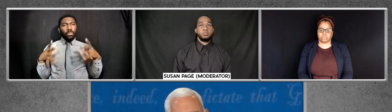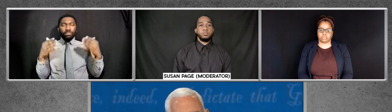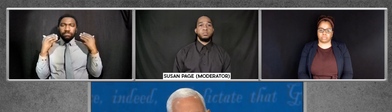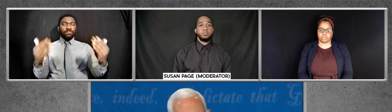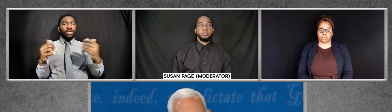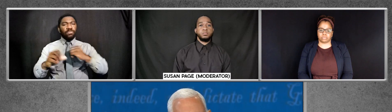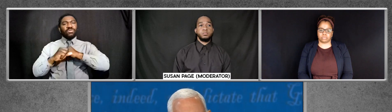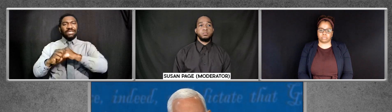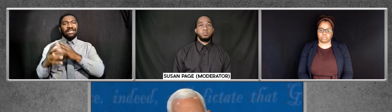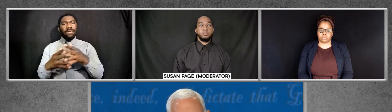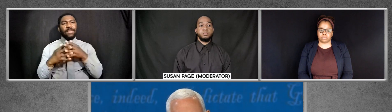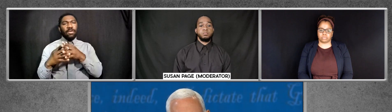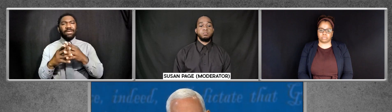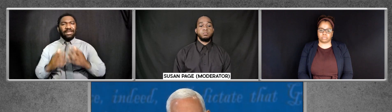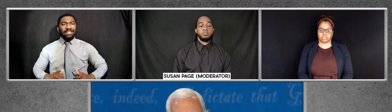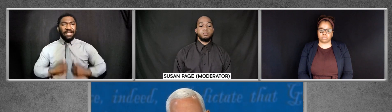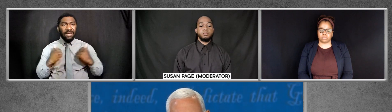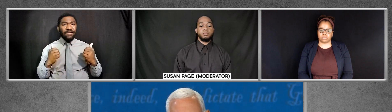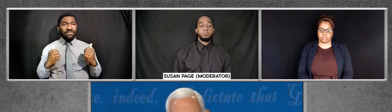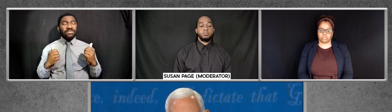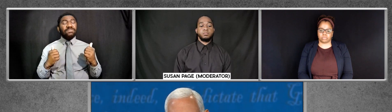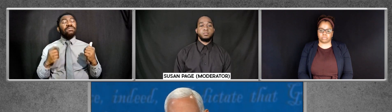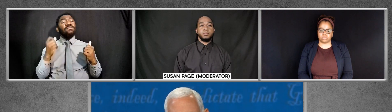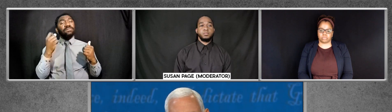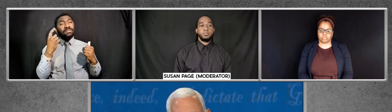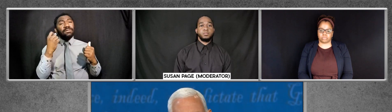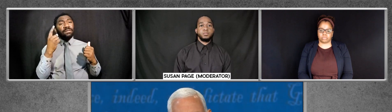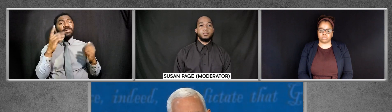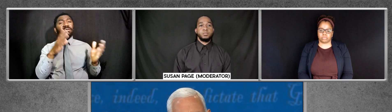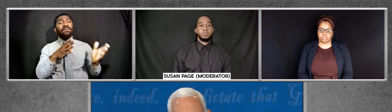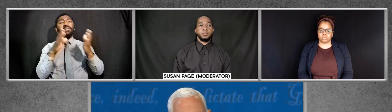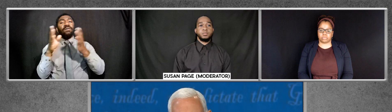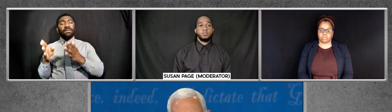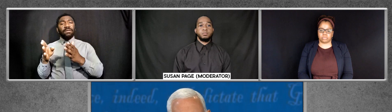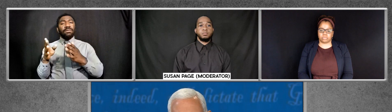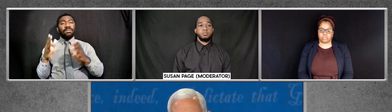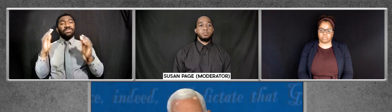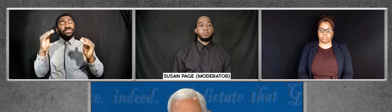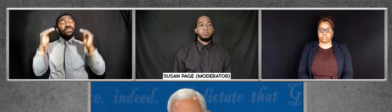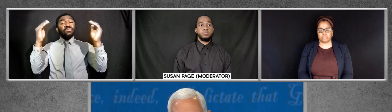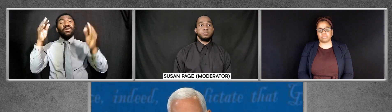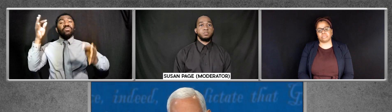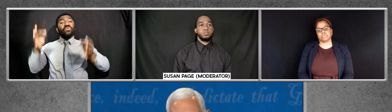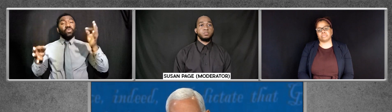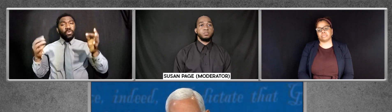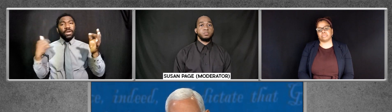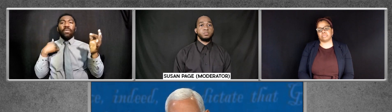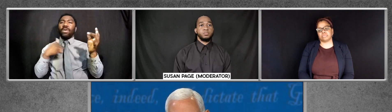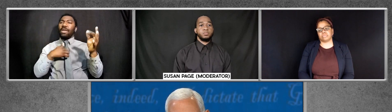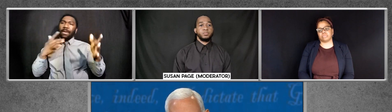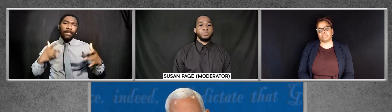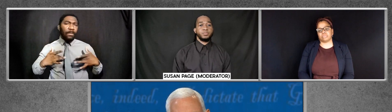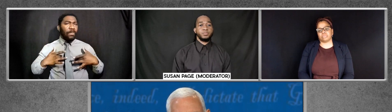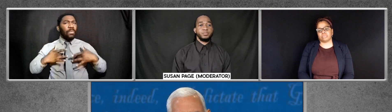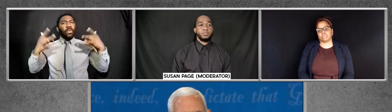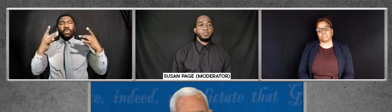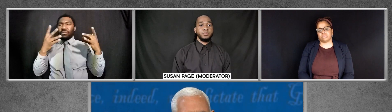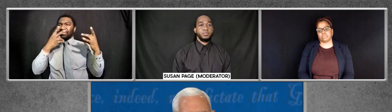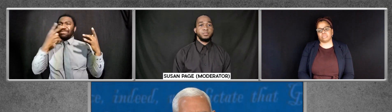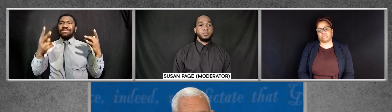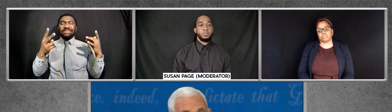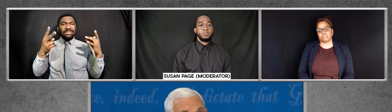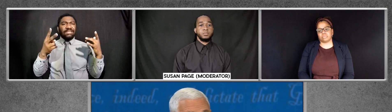to the Supreme Court of the United States, let me say President Trump and I could not be more enthusiastic about the opportunity to see Judge Amy Coney